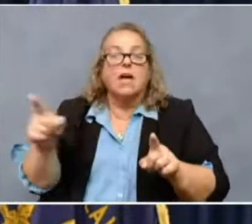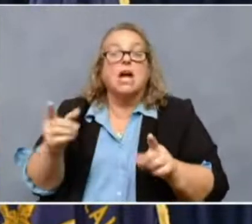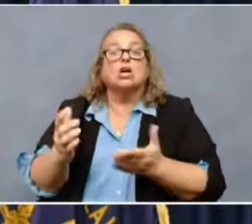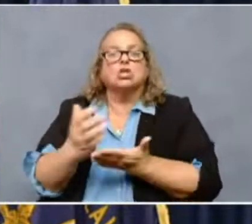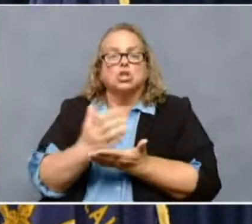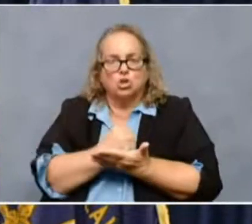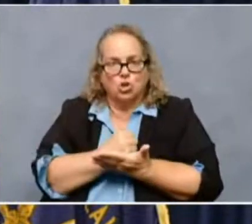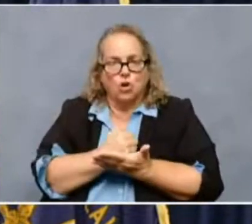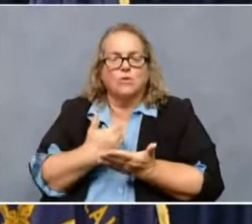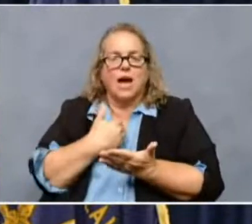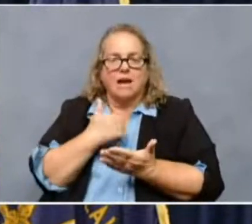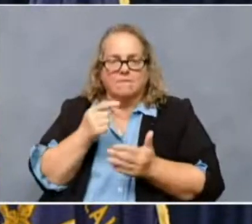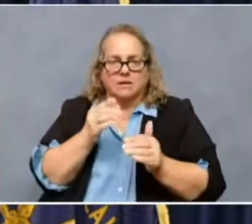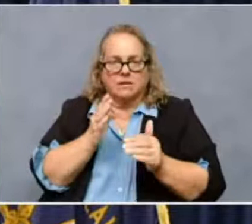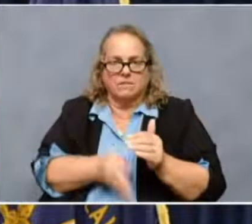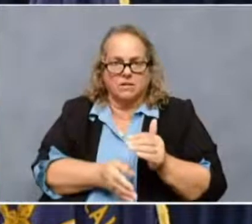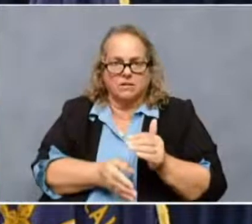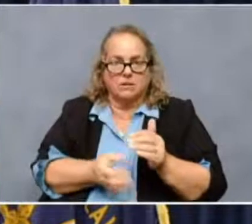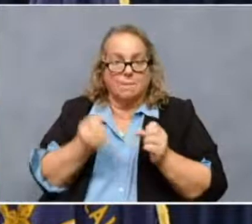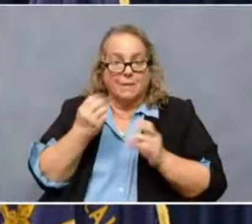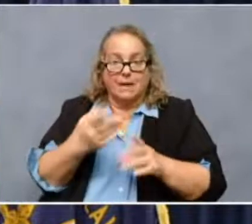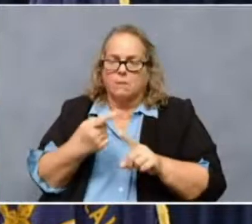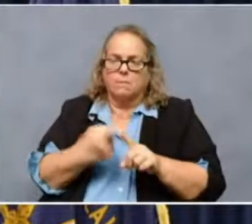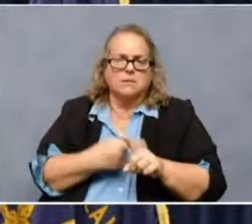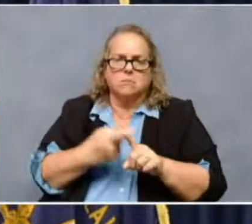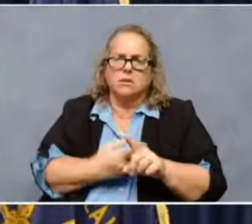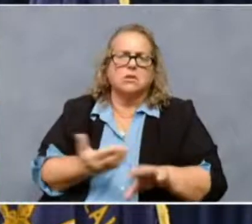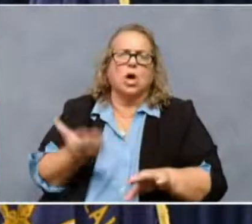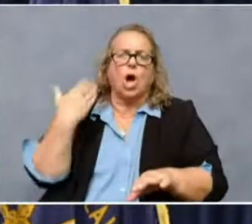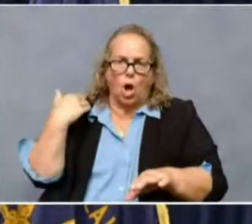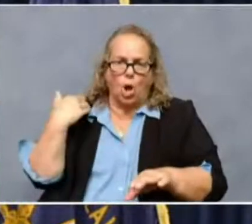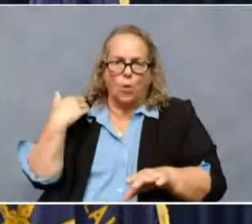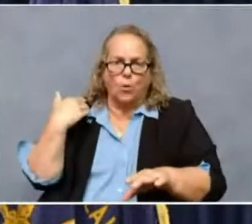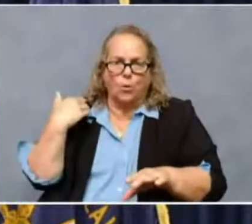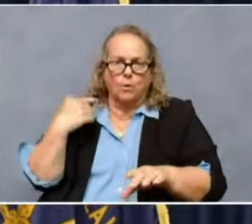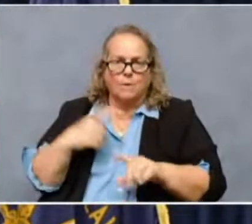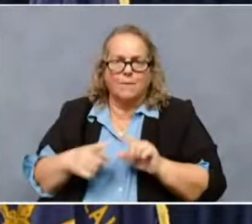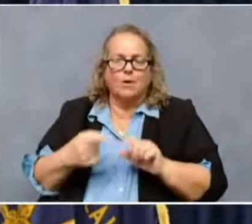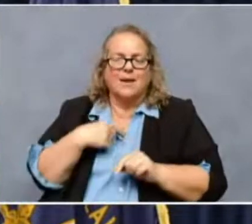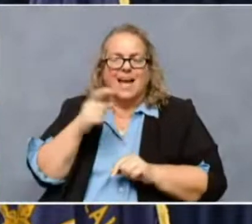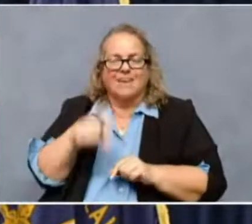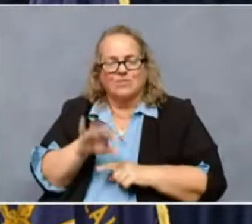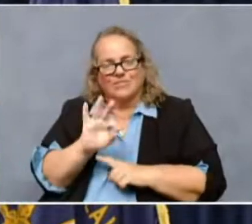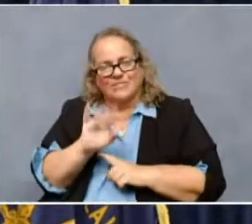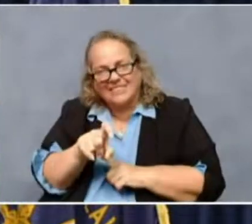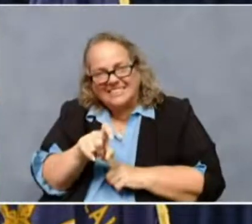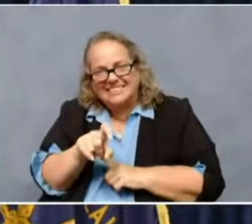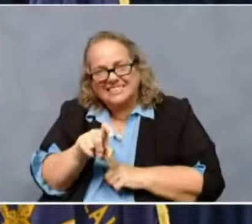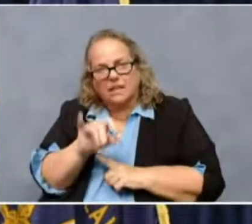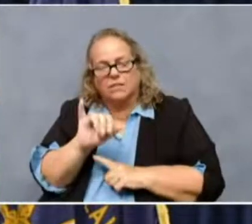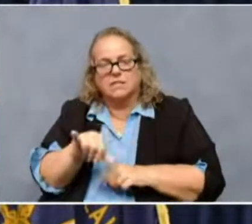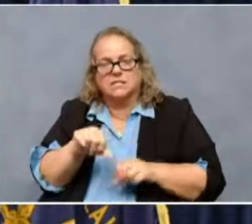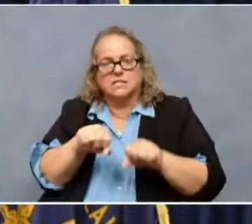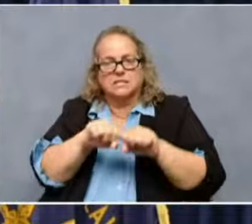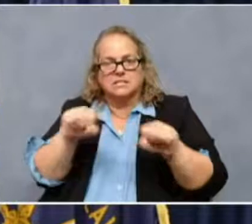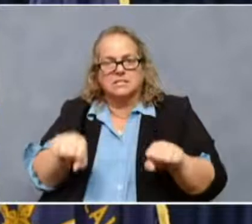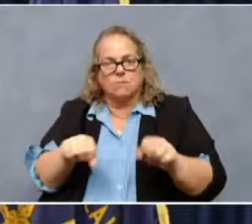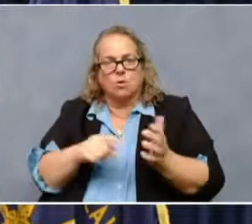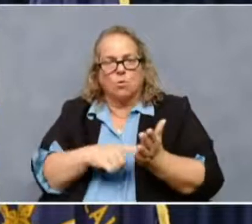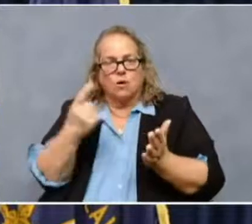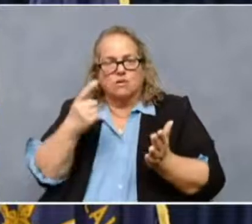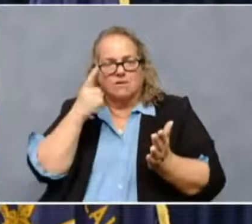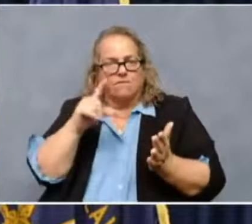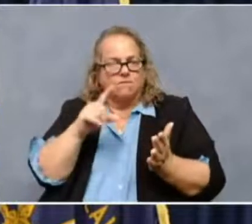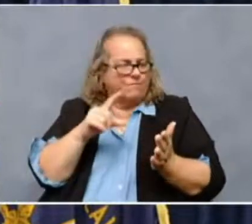them months and months ago. But we've also got to fix this thing once and for all. And that's the IT system.